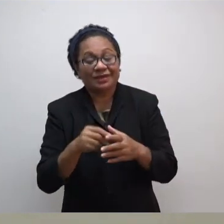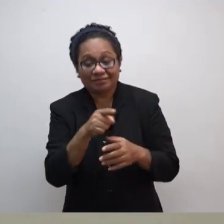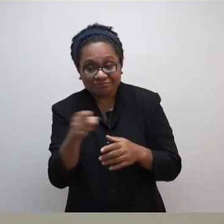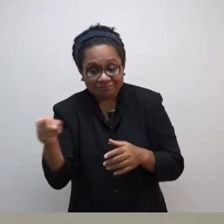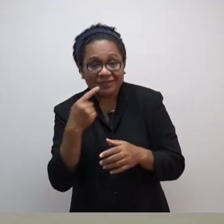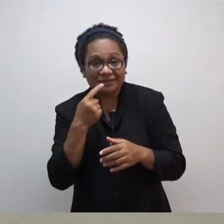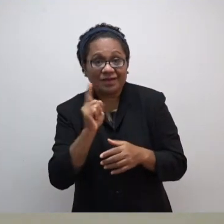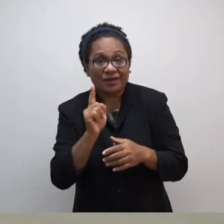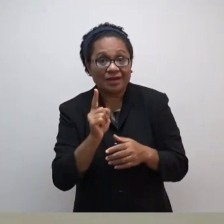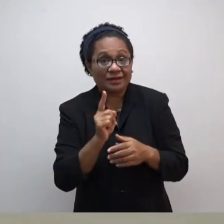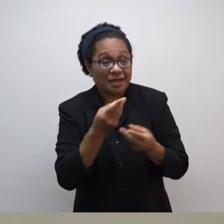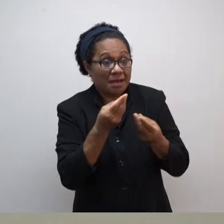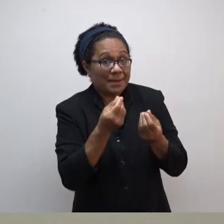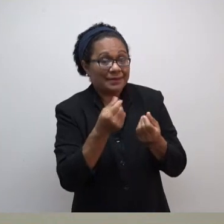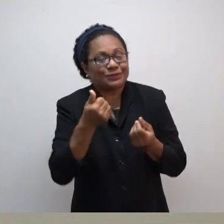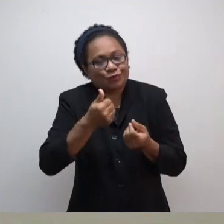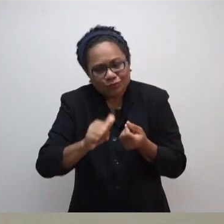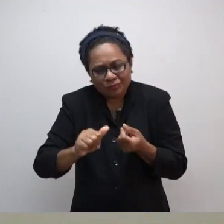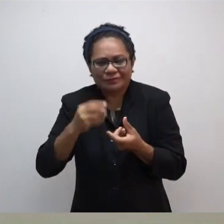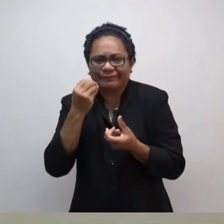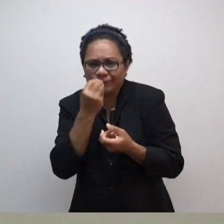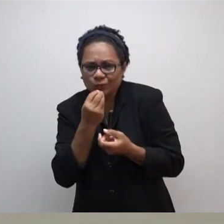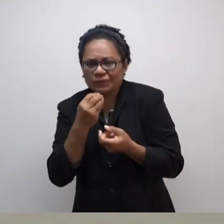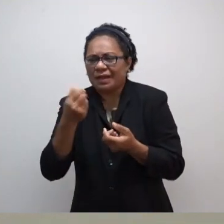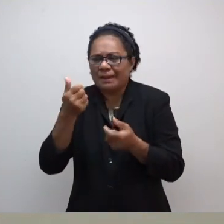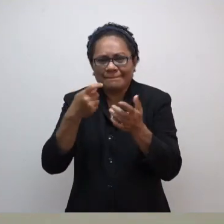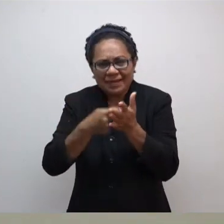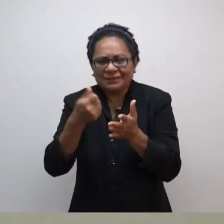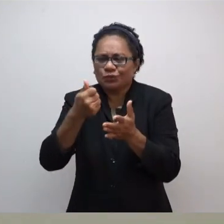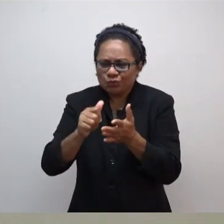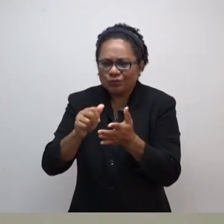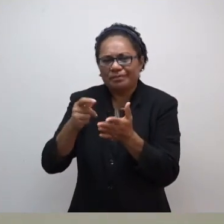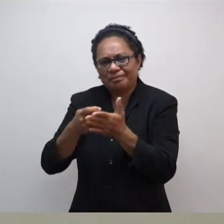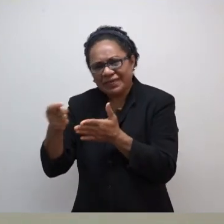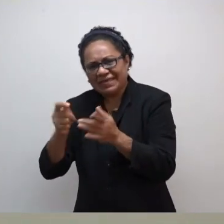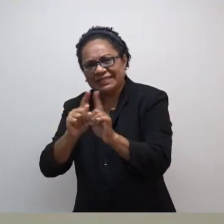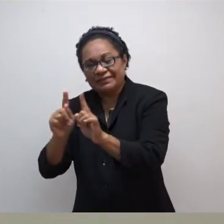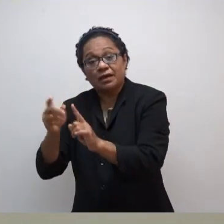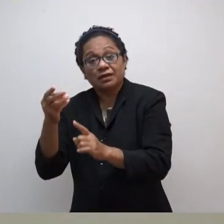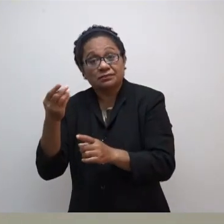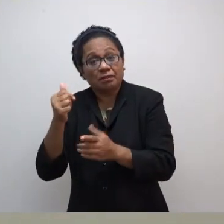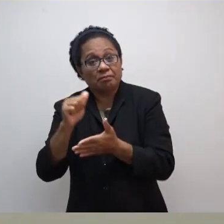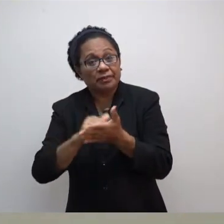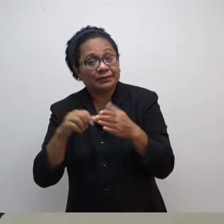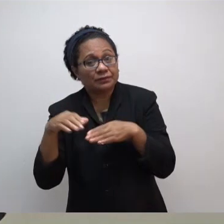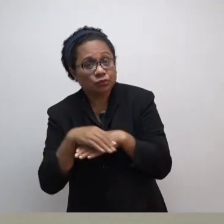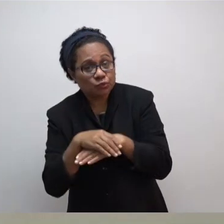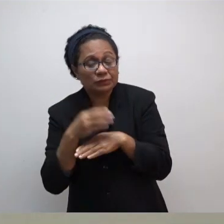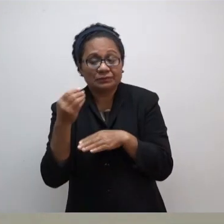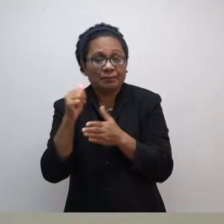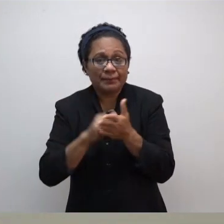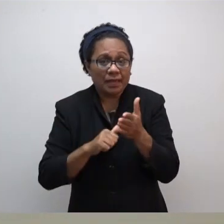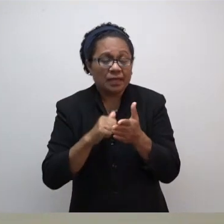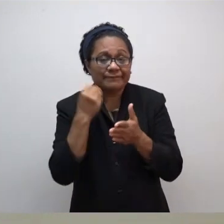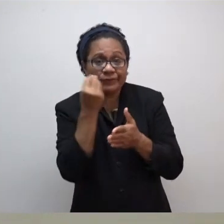for, very important purposes. It's been a wide range. Some people have gone off and bought shoes. Some people have bought food. Some people